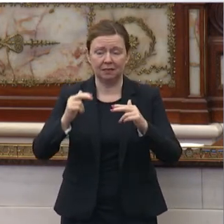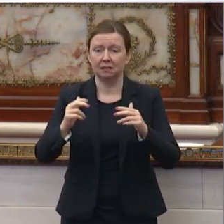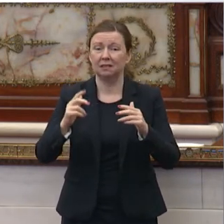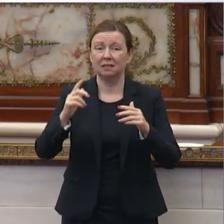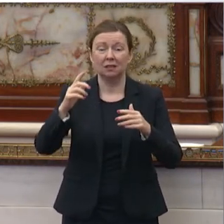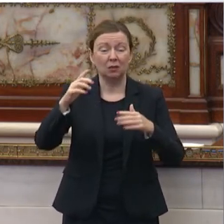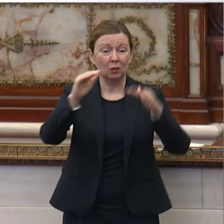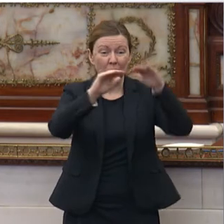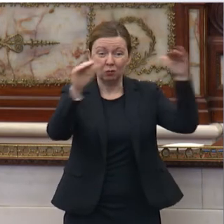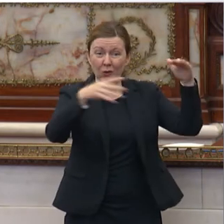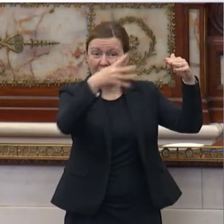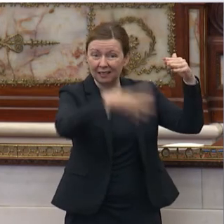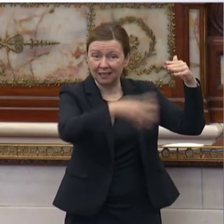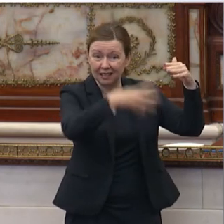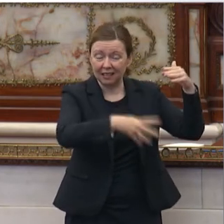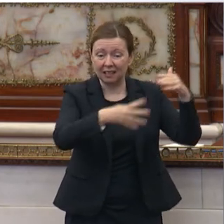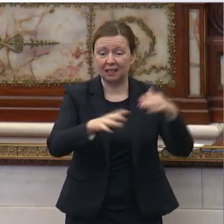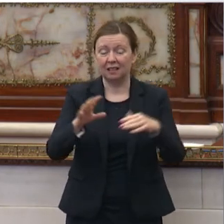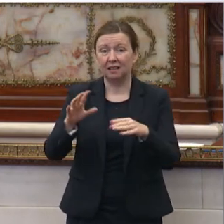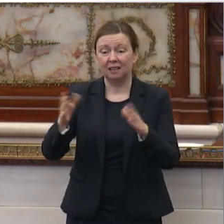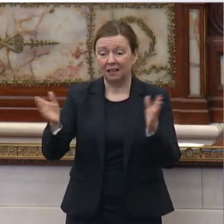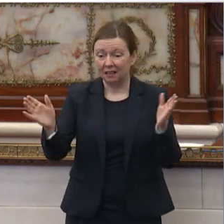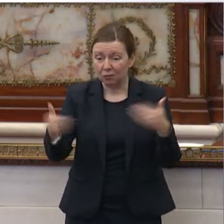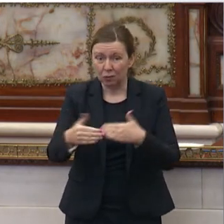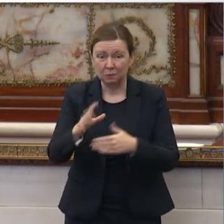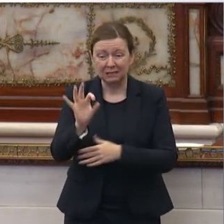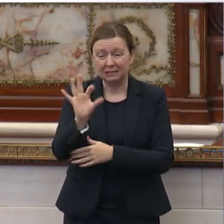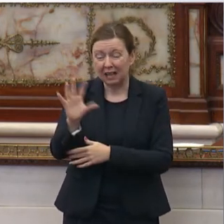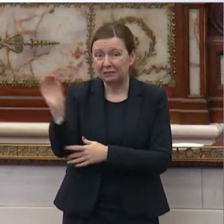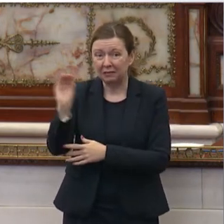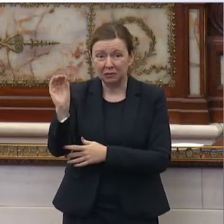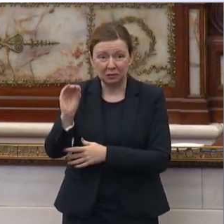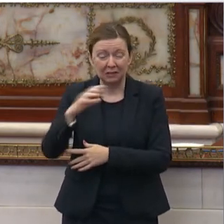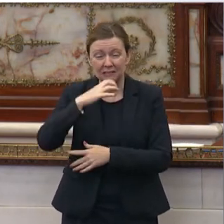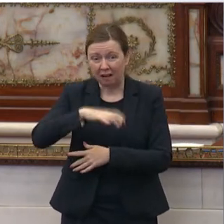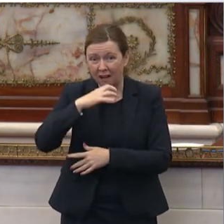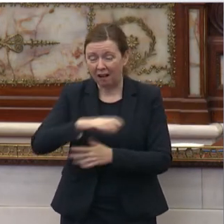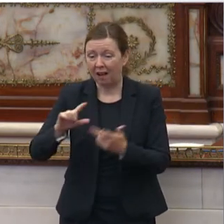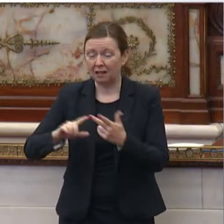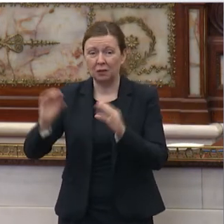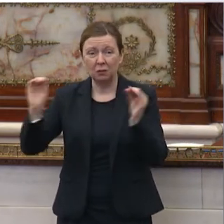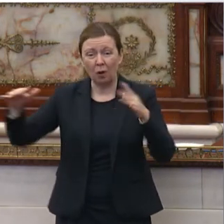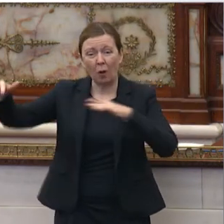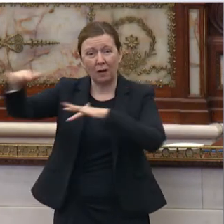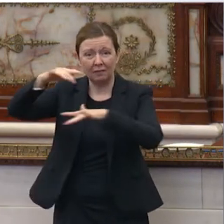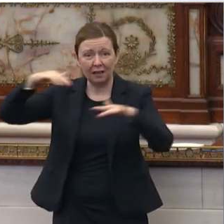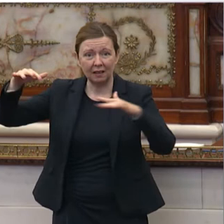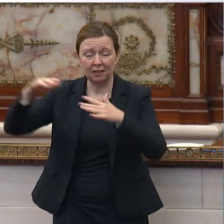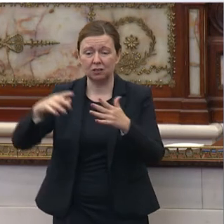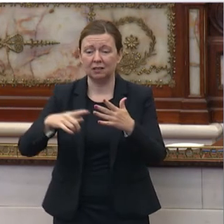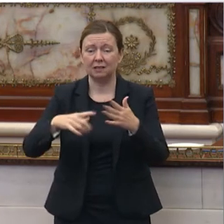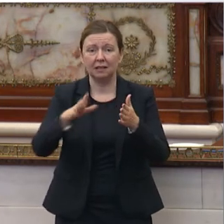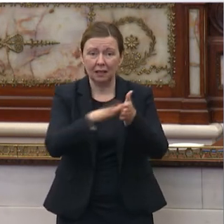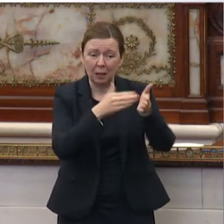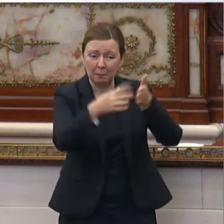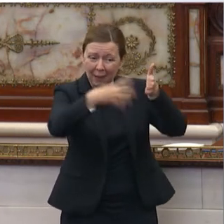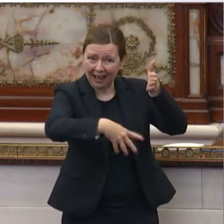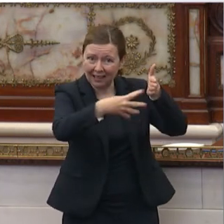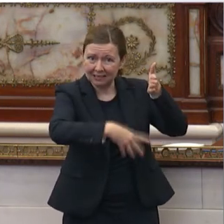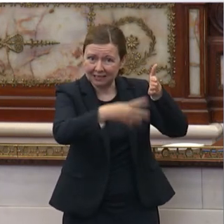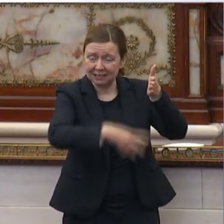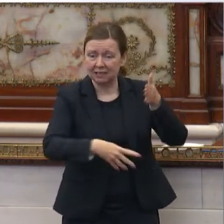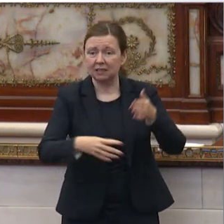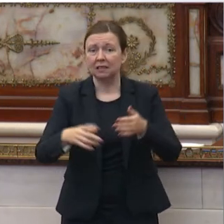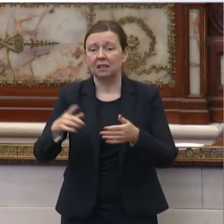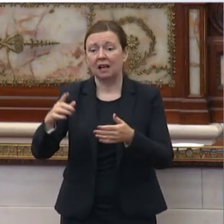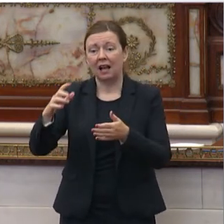roofs, 95-degree classrooms, non-existent ventilation, continuing flaking lead paint, asbestos